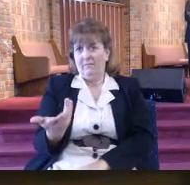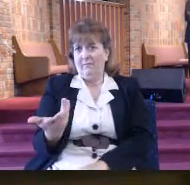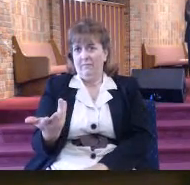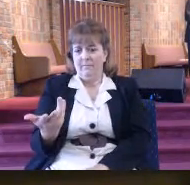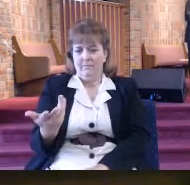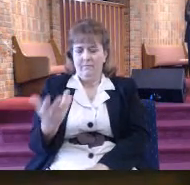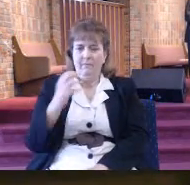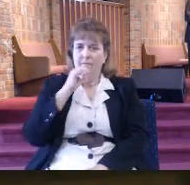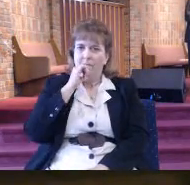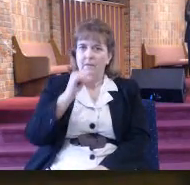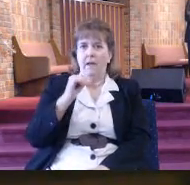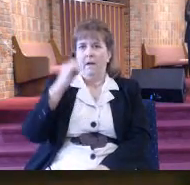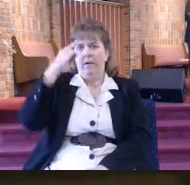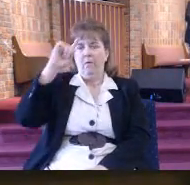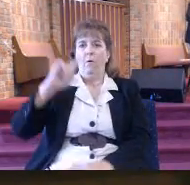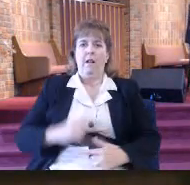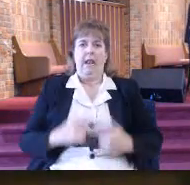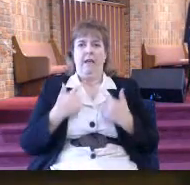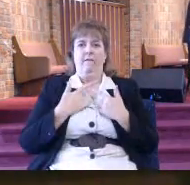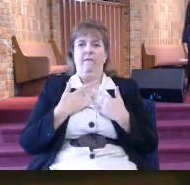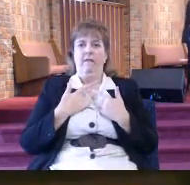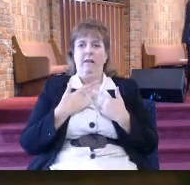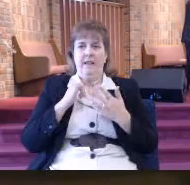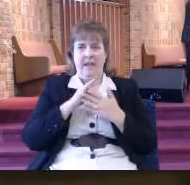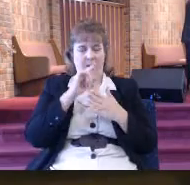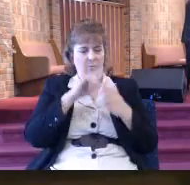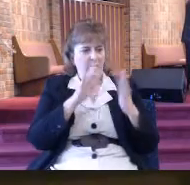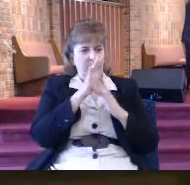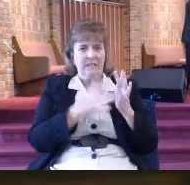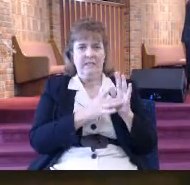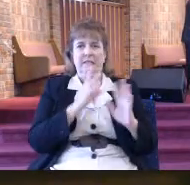the things of life. And that's where Jesus began.